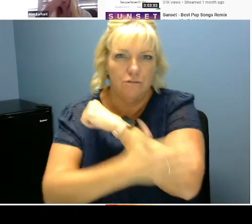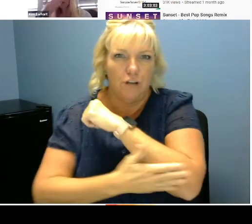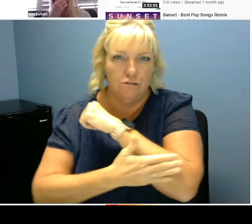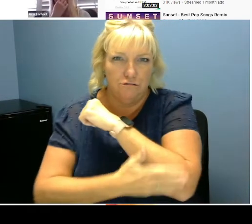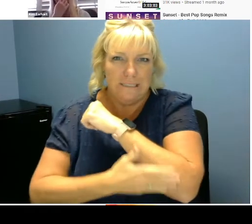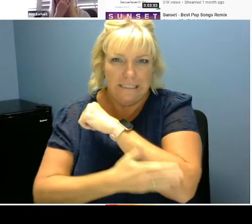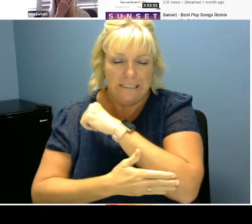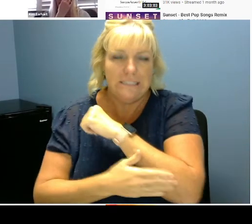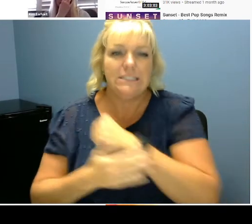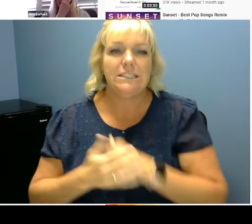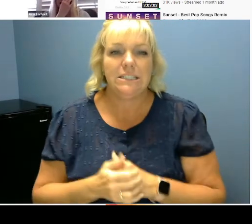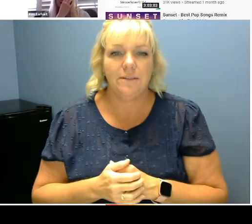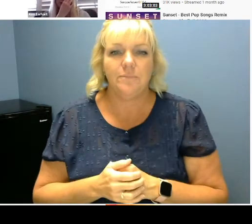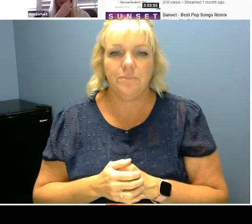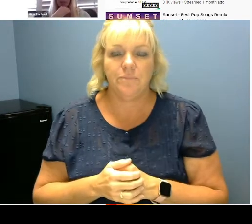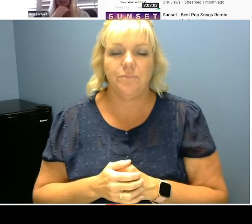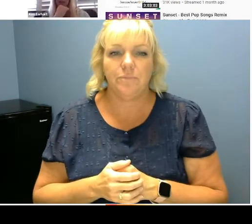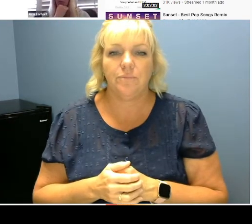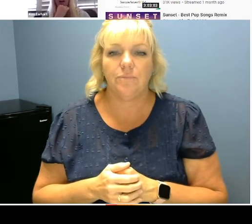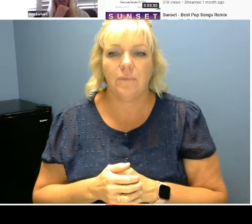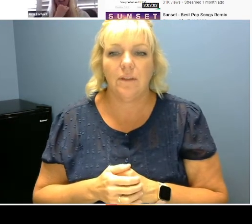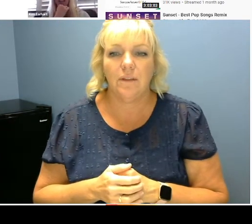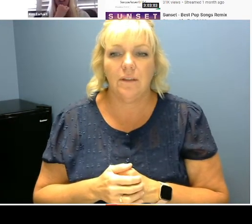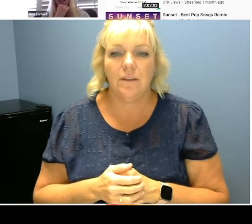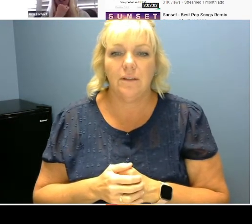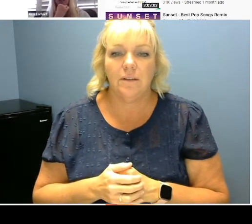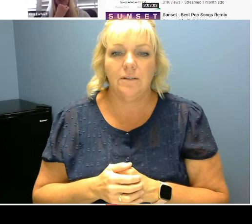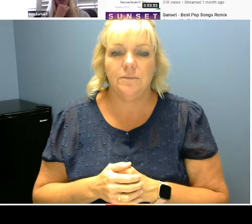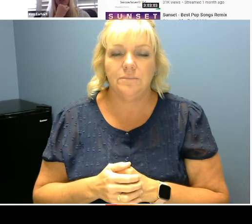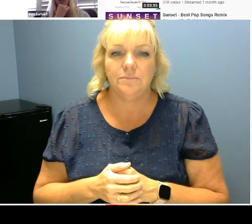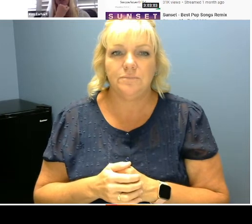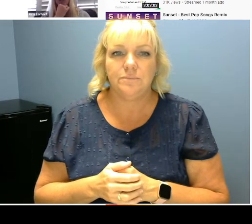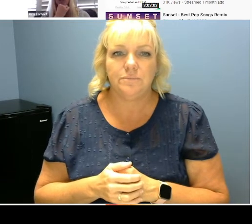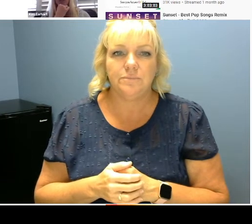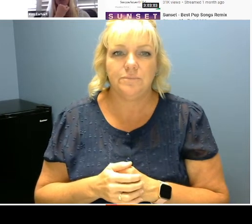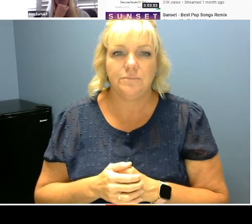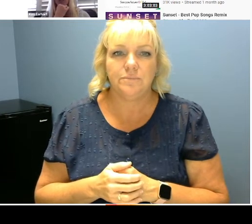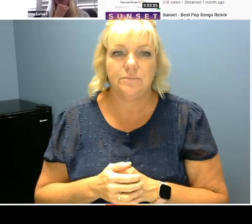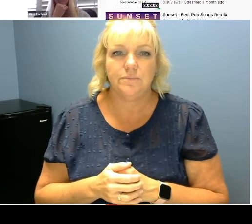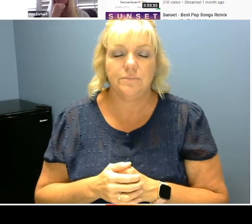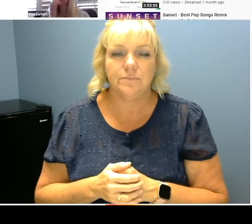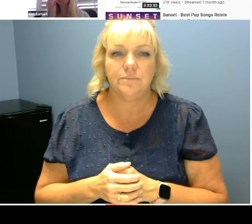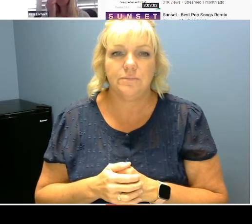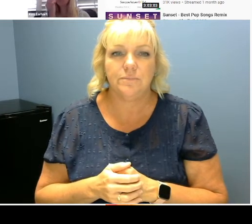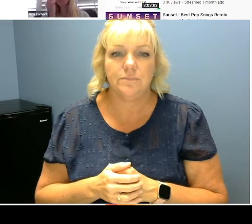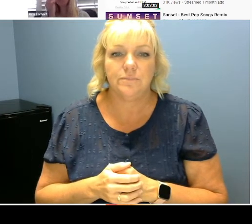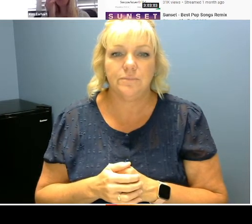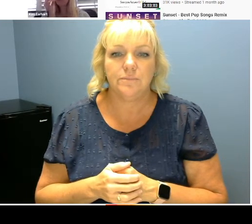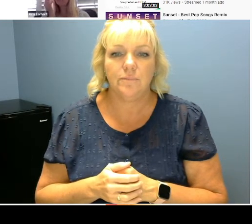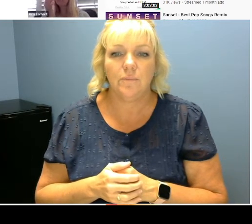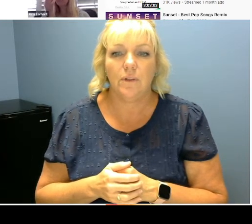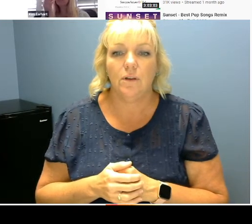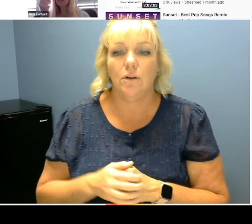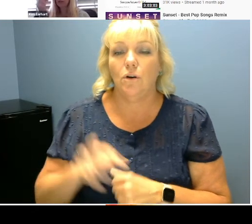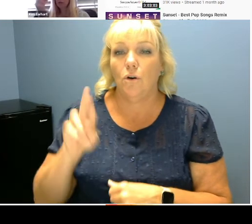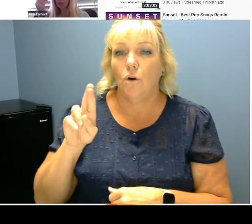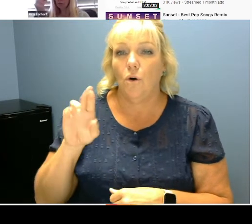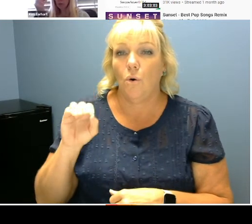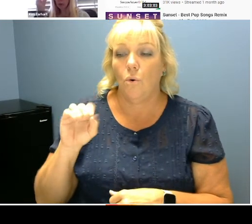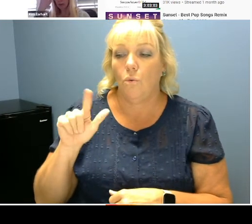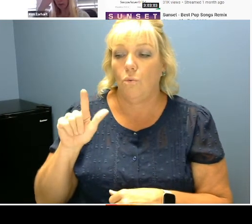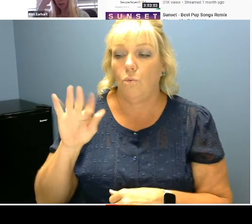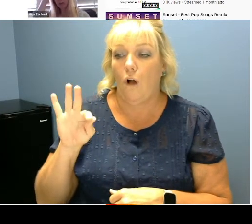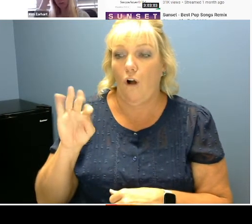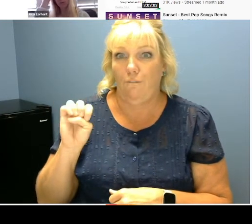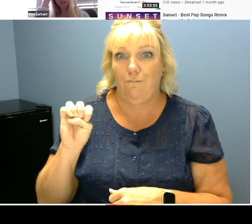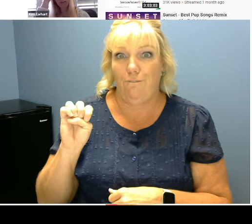the increase in tobacco that's being sent out from the colony. So the first, let's see, Rolfe discovers that it grows really